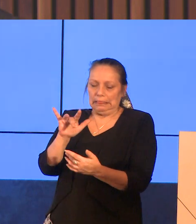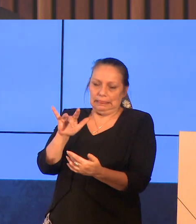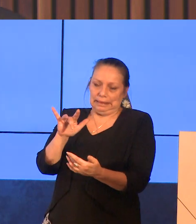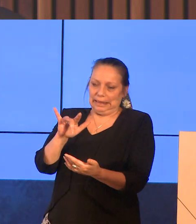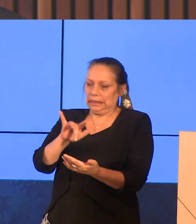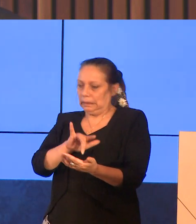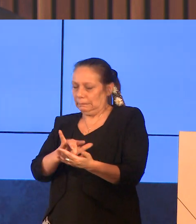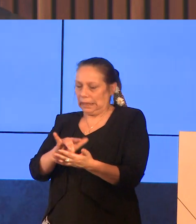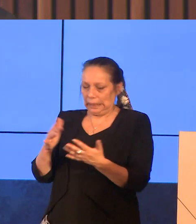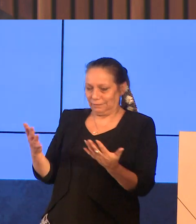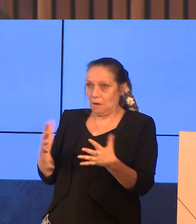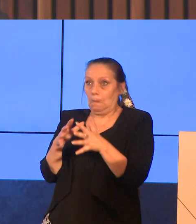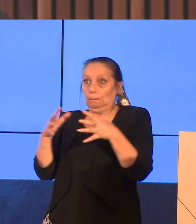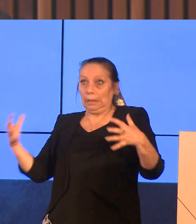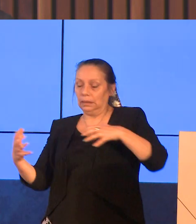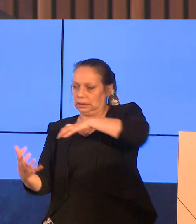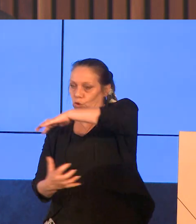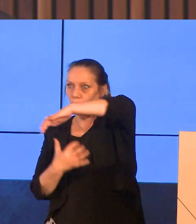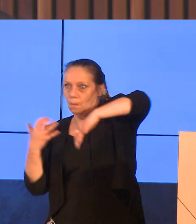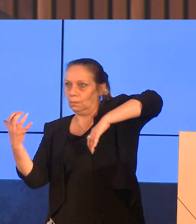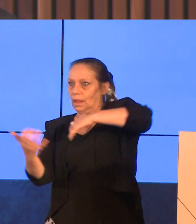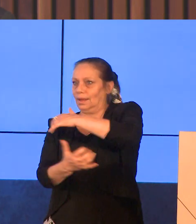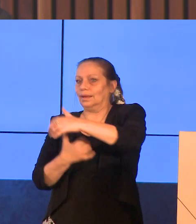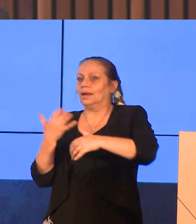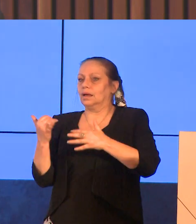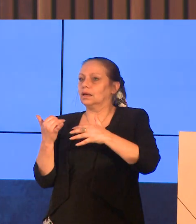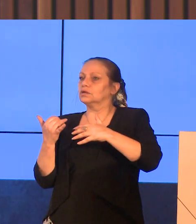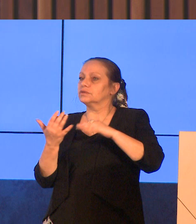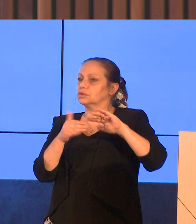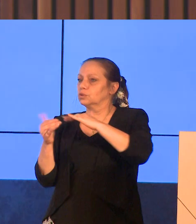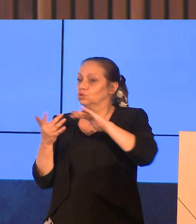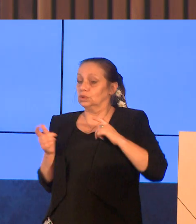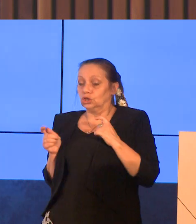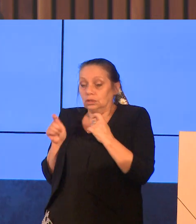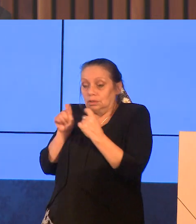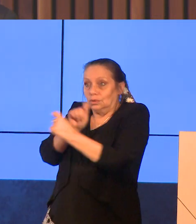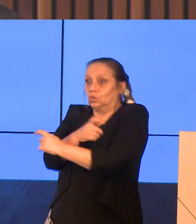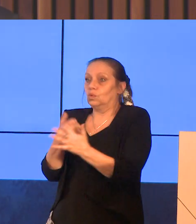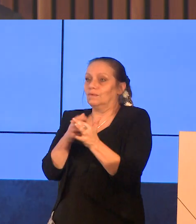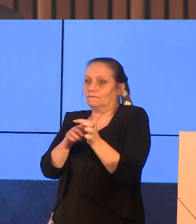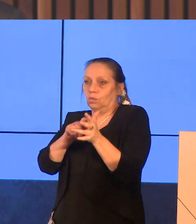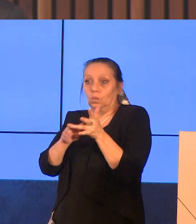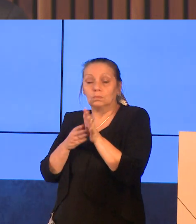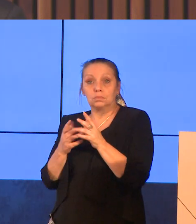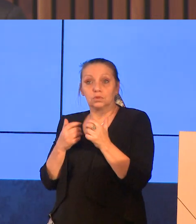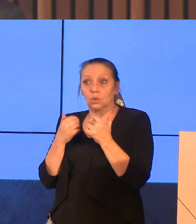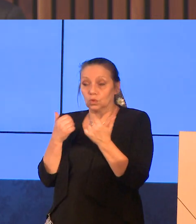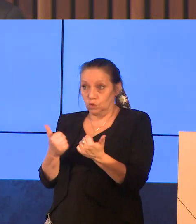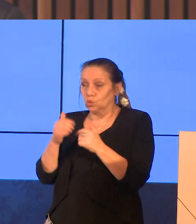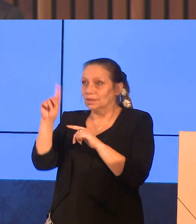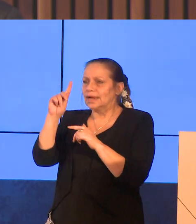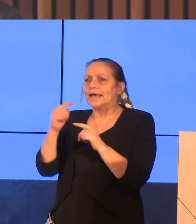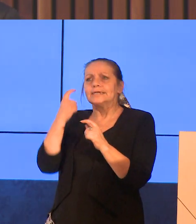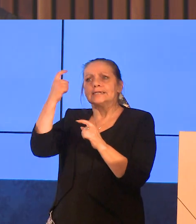is a very large and complex reform, and so I think it's useful today to take stock of where